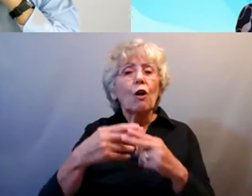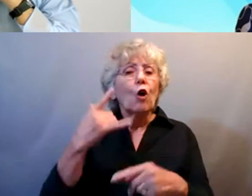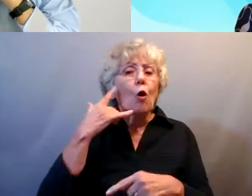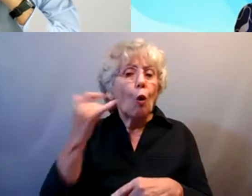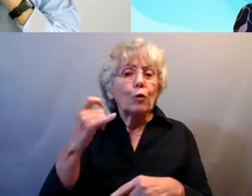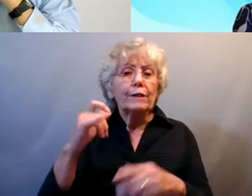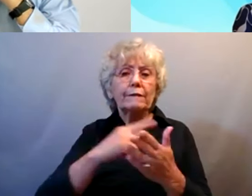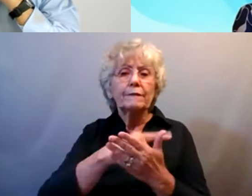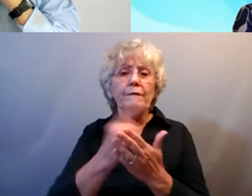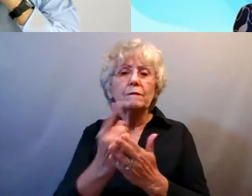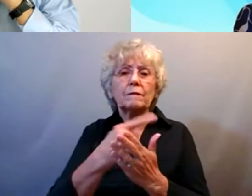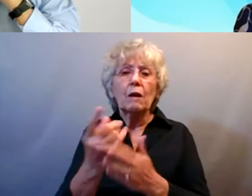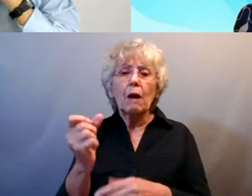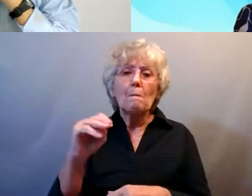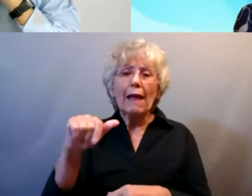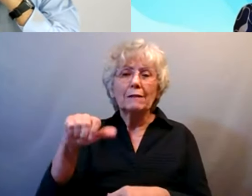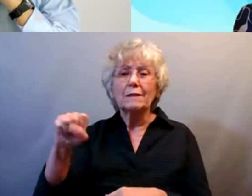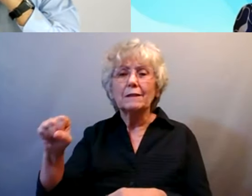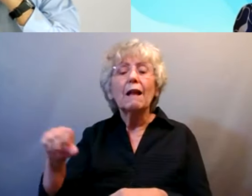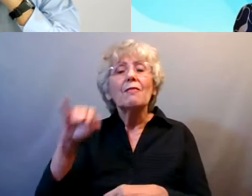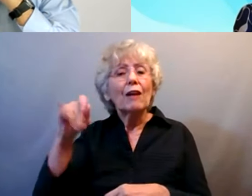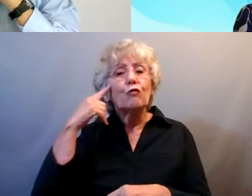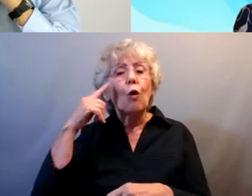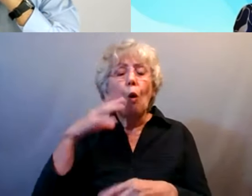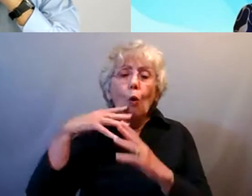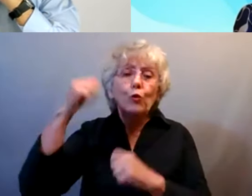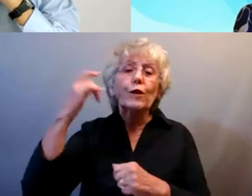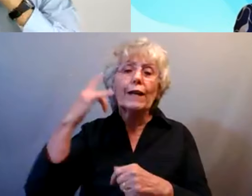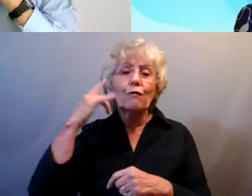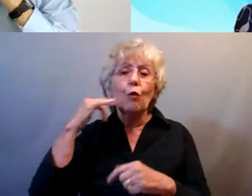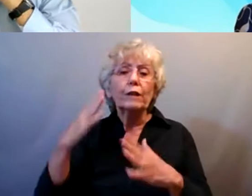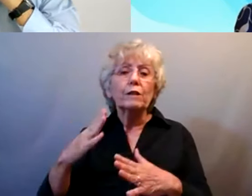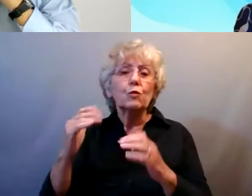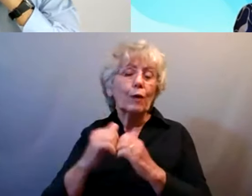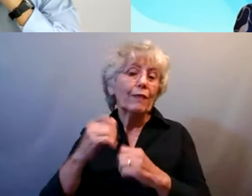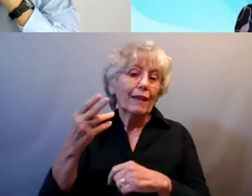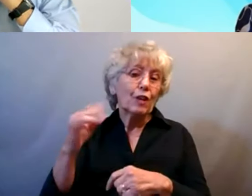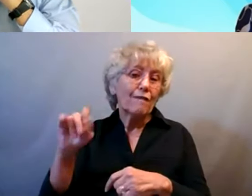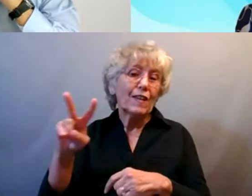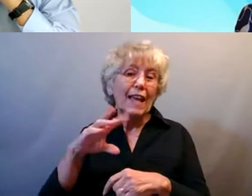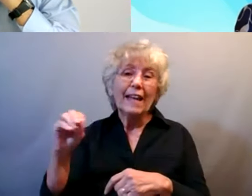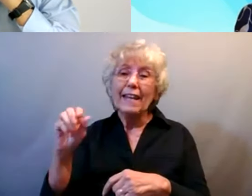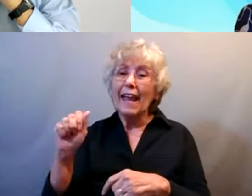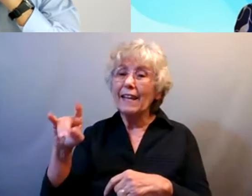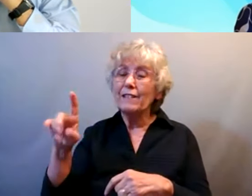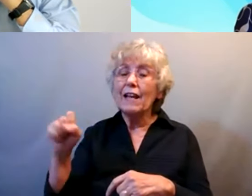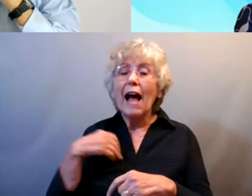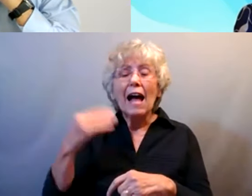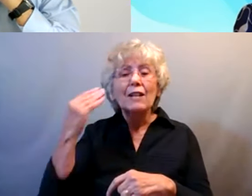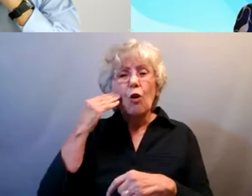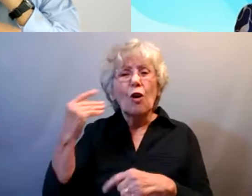older Californians with HIV. So I understand that there's somebody that's liaison